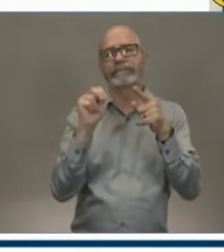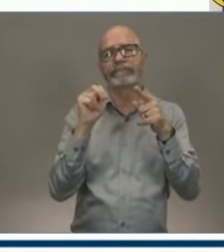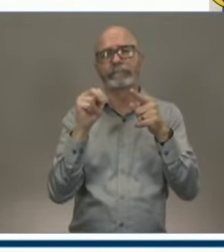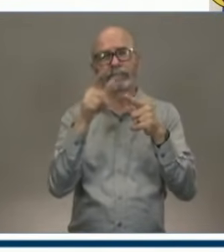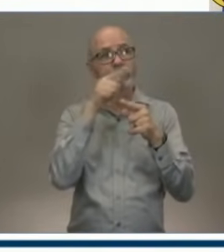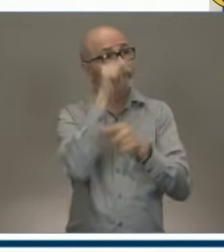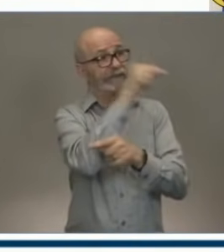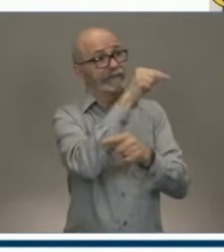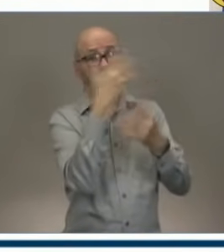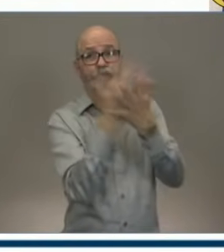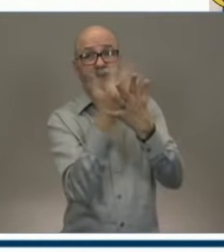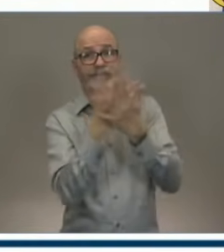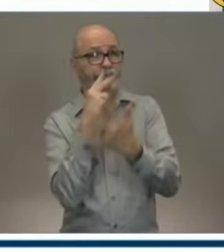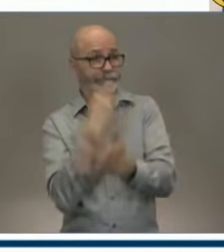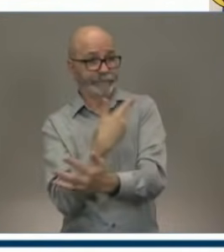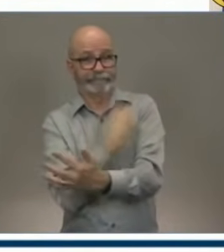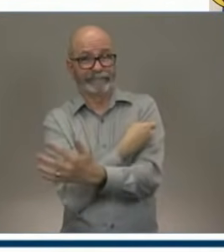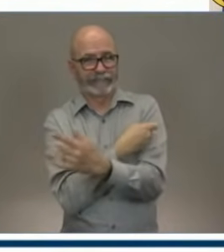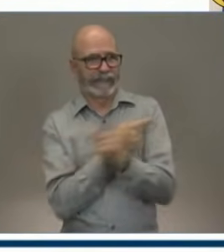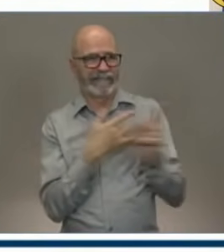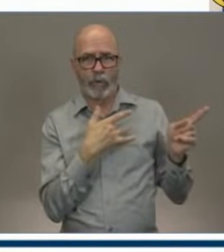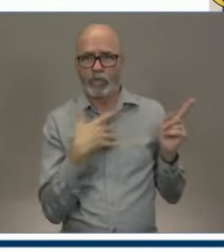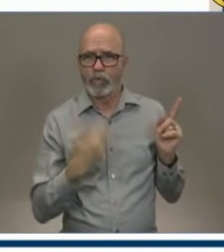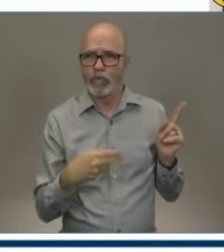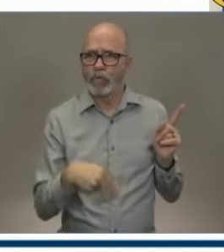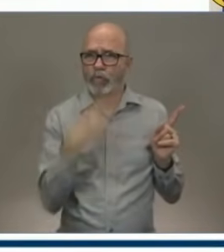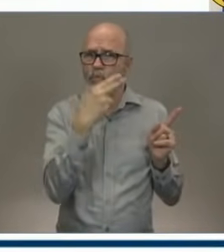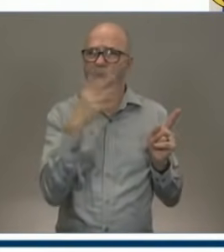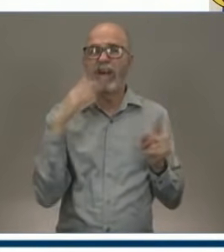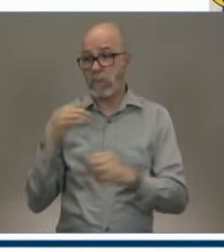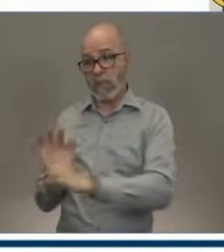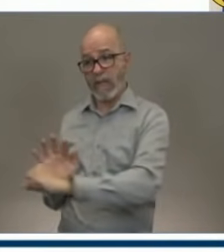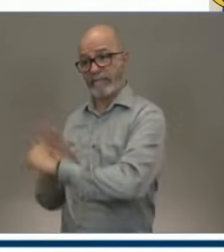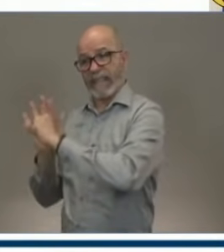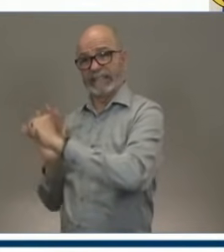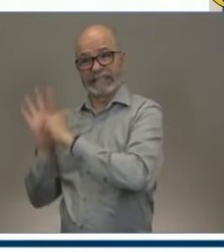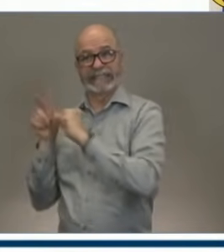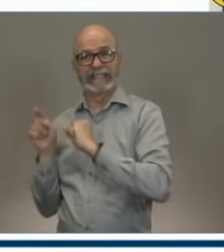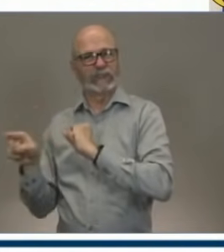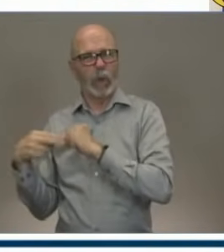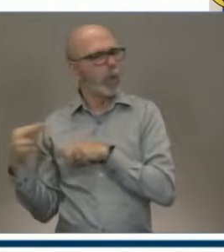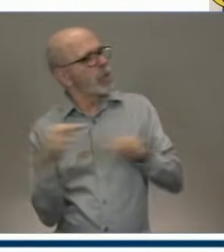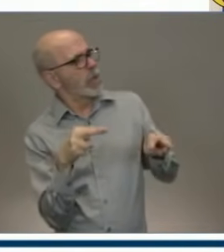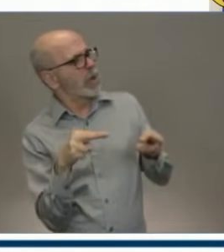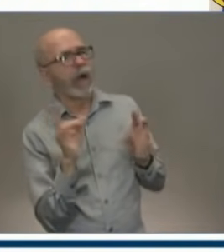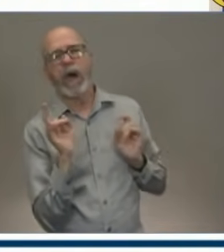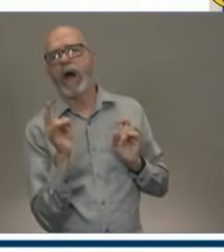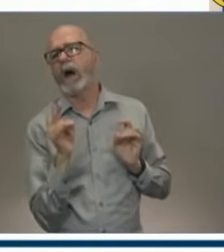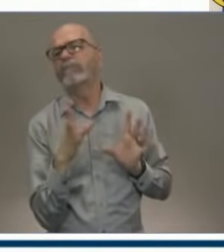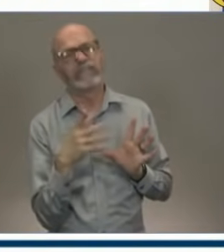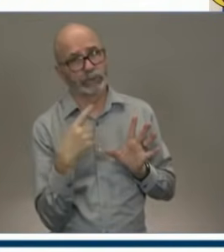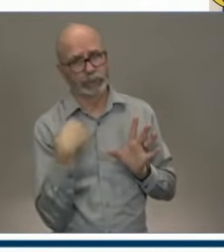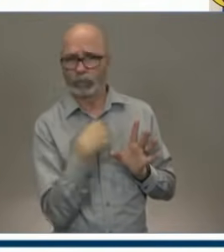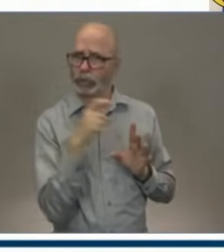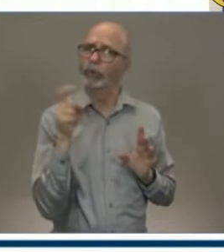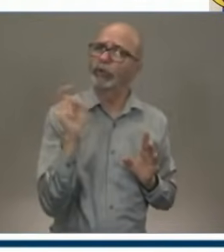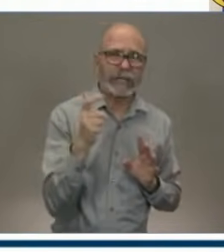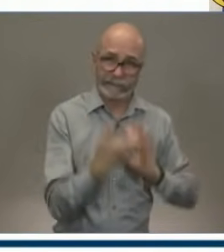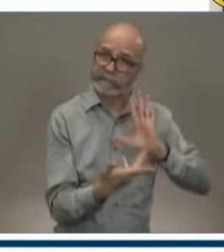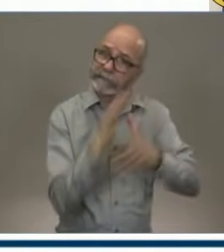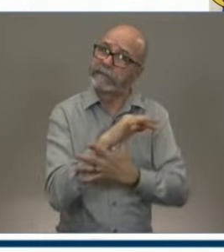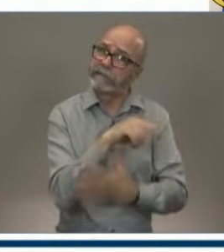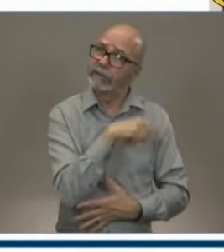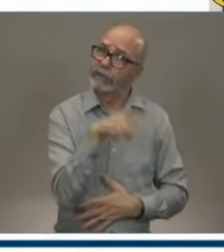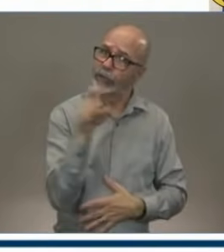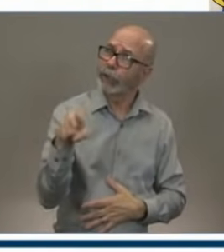being described by the advocacy groups? And should a higher priority be considered? So we know as